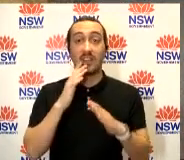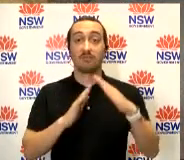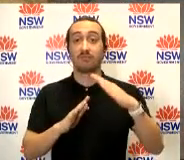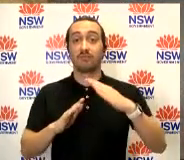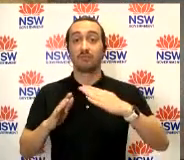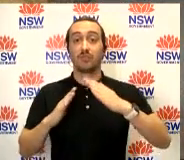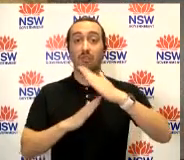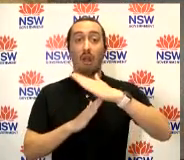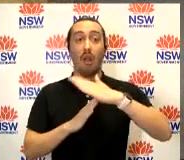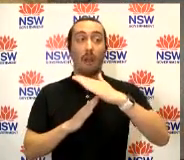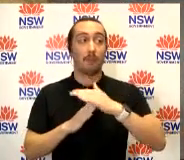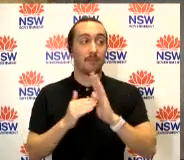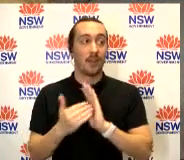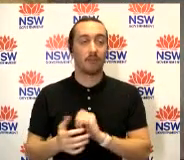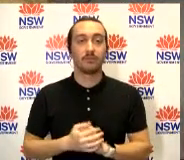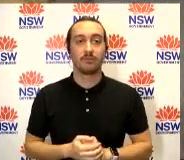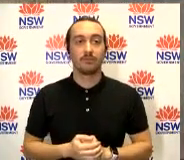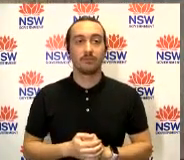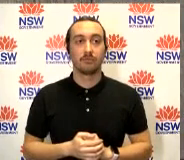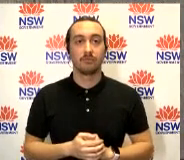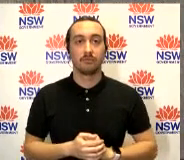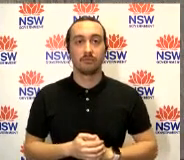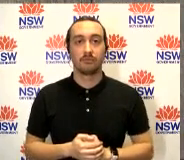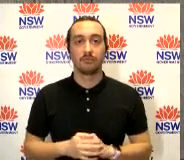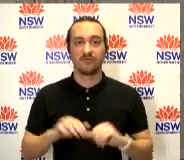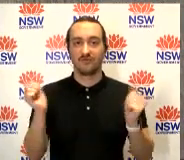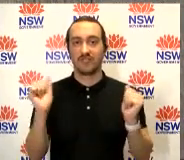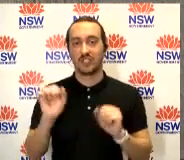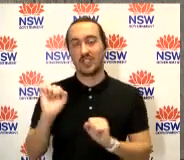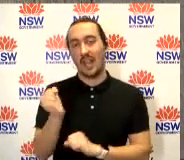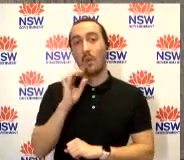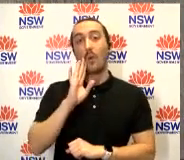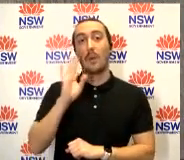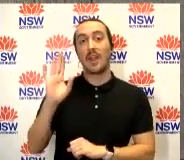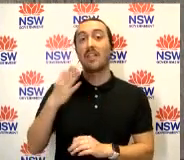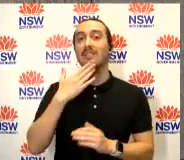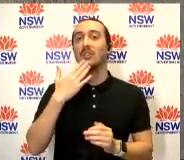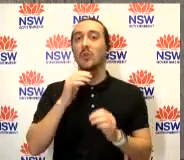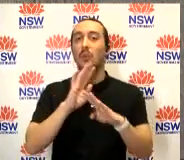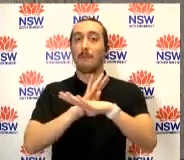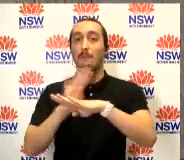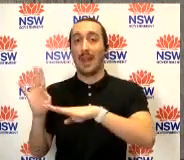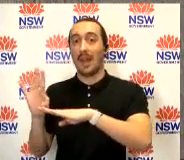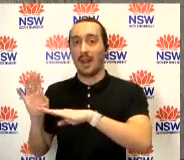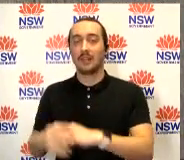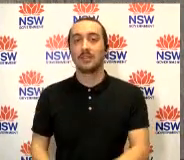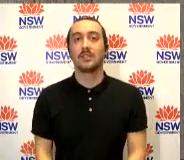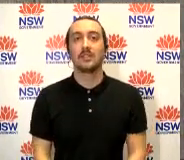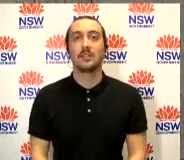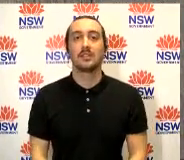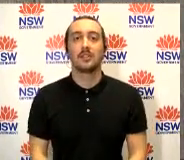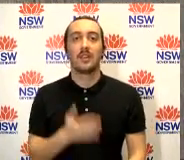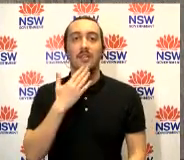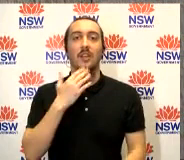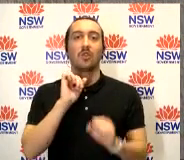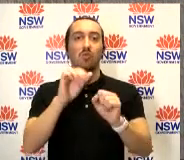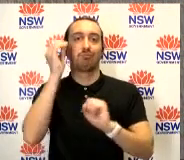So this concludes our session. So a big thank you to our panel members. So thank you for sharing your